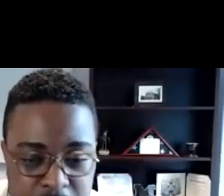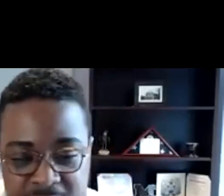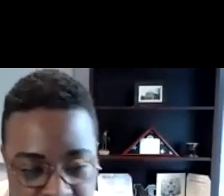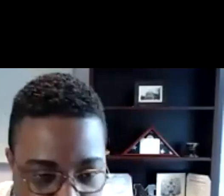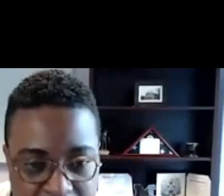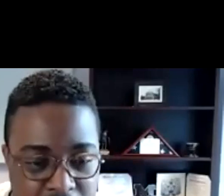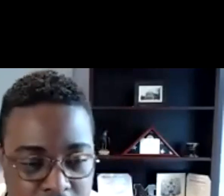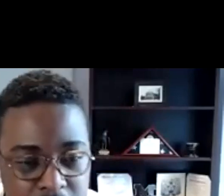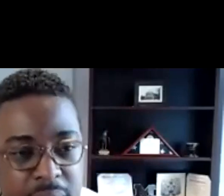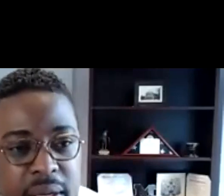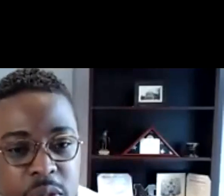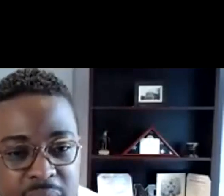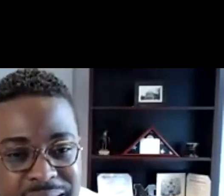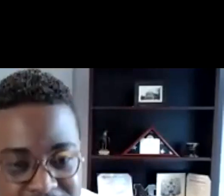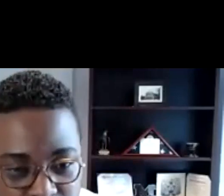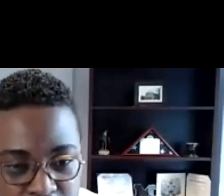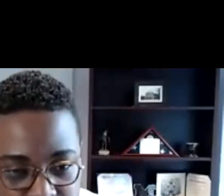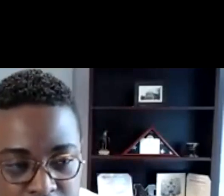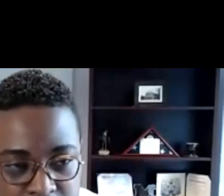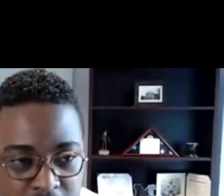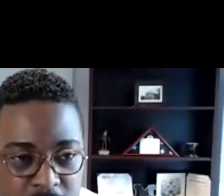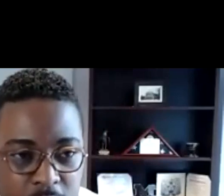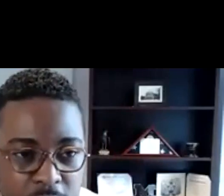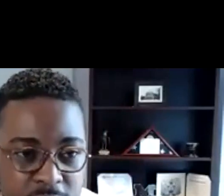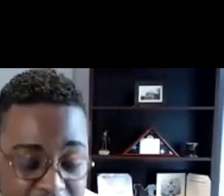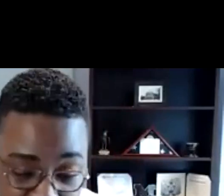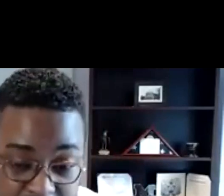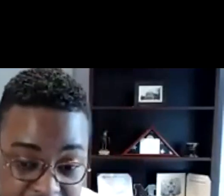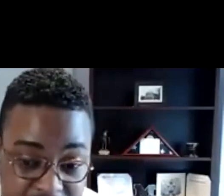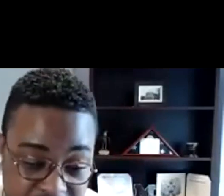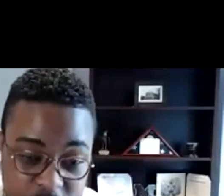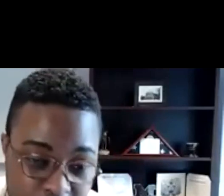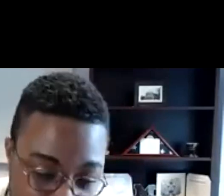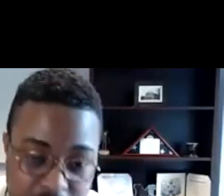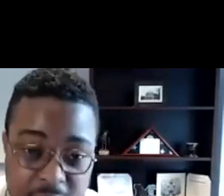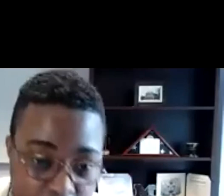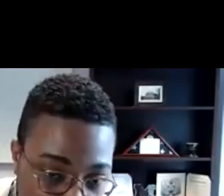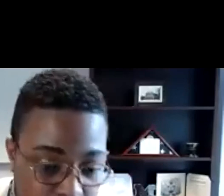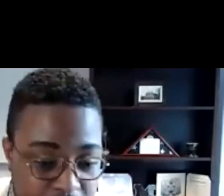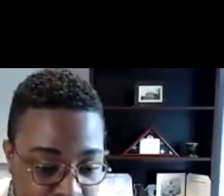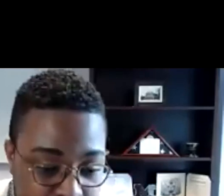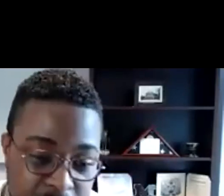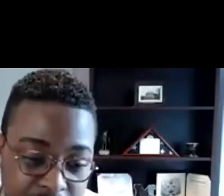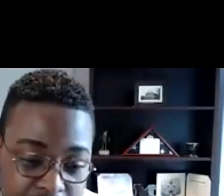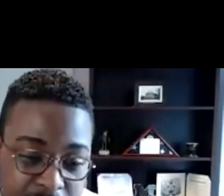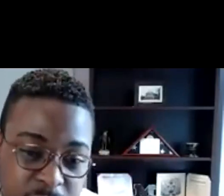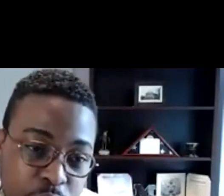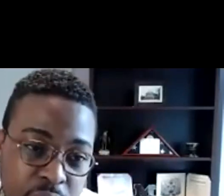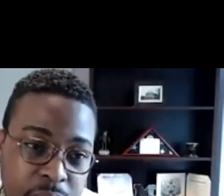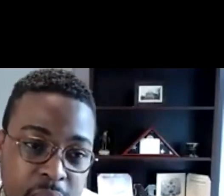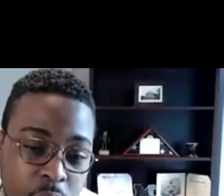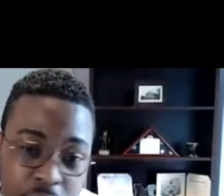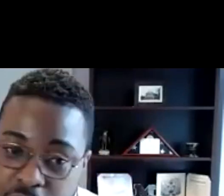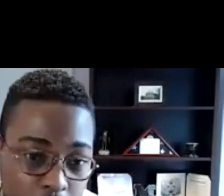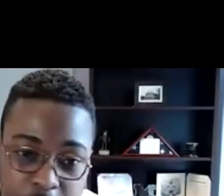a space that they had there and made it into an accessible gym. And so there's actually, even as of this week, we still have more equipment coming into that accessible